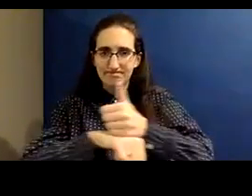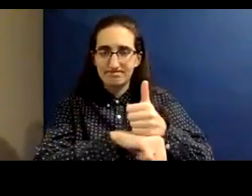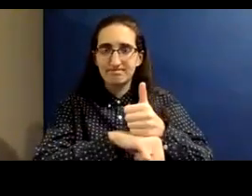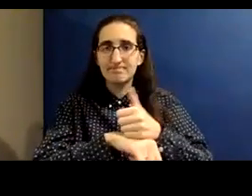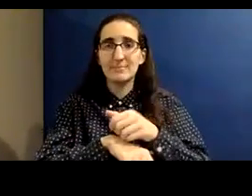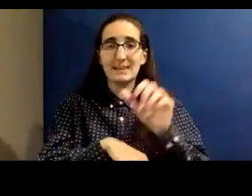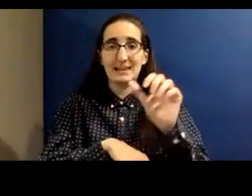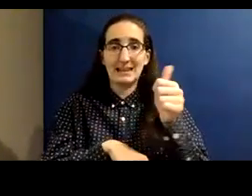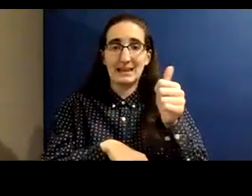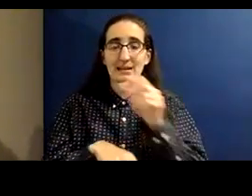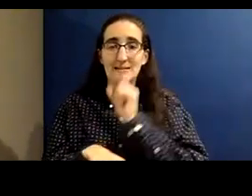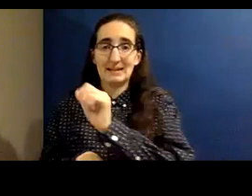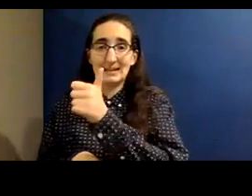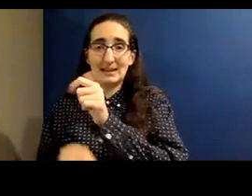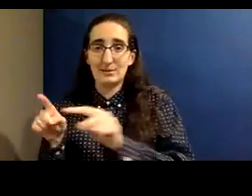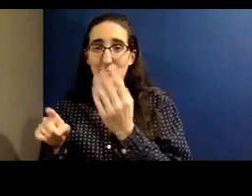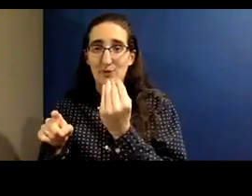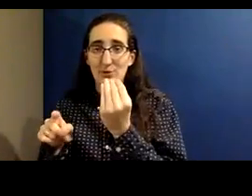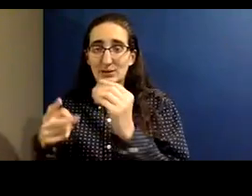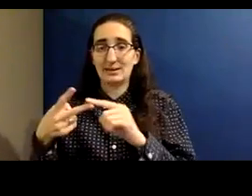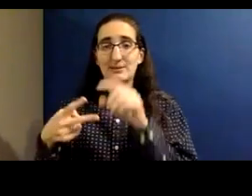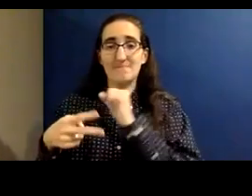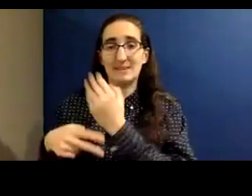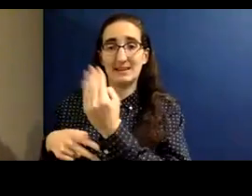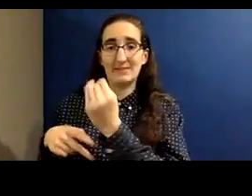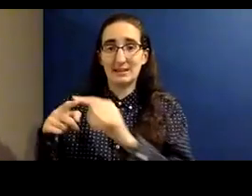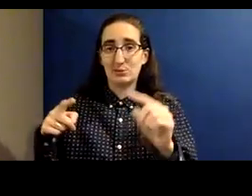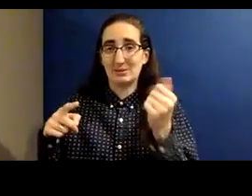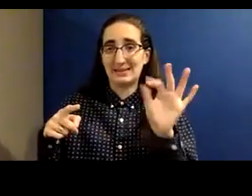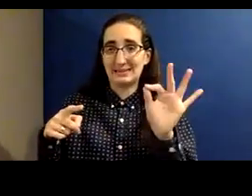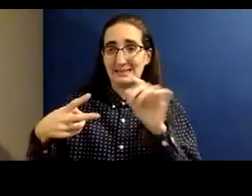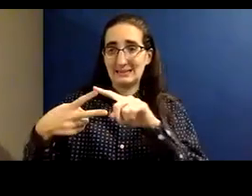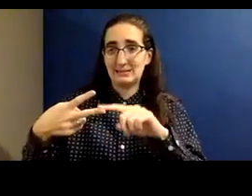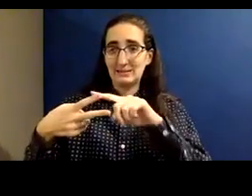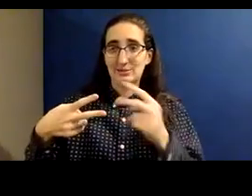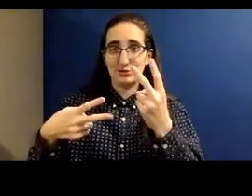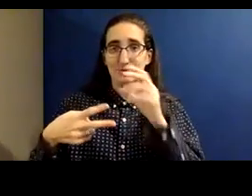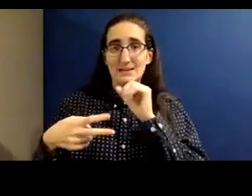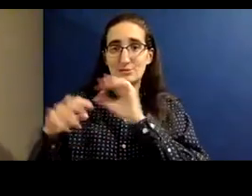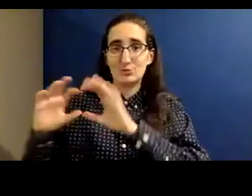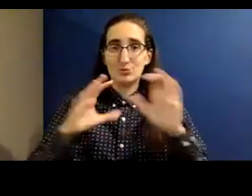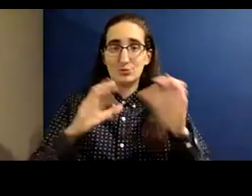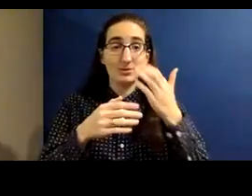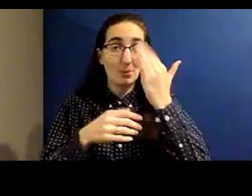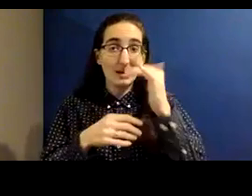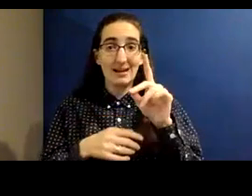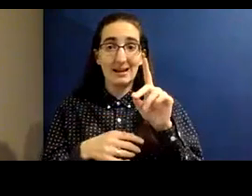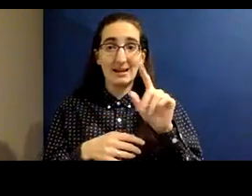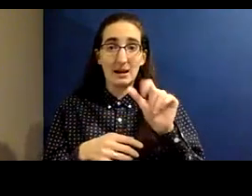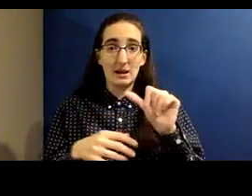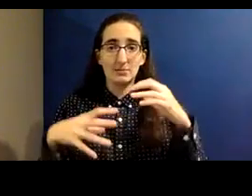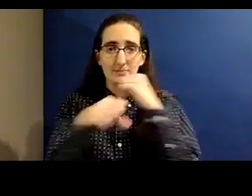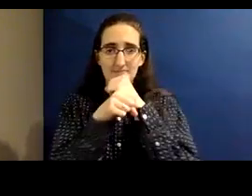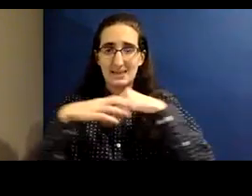10 to 14-year-olds and 15 to 19-year-olds. And because of data confidentiality, when there are fewer